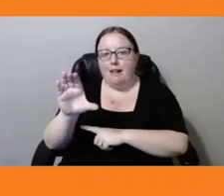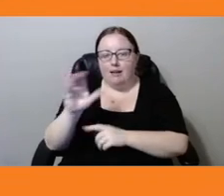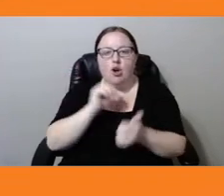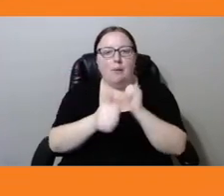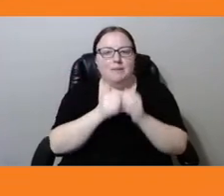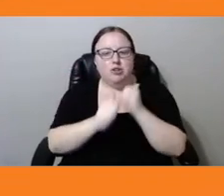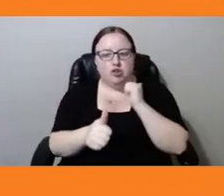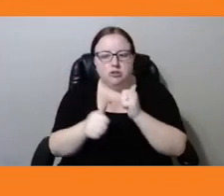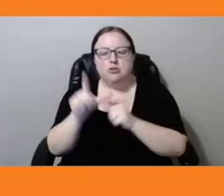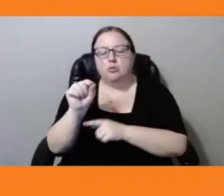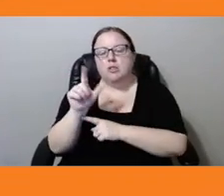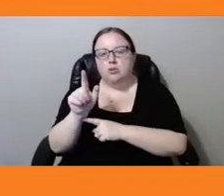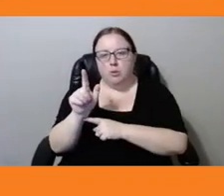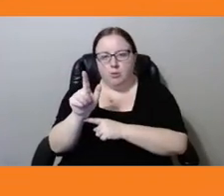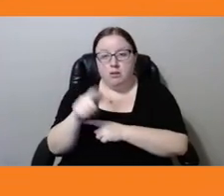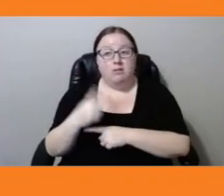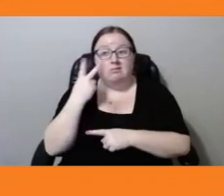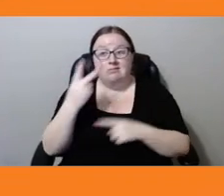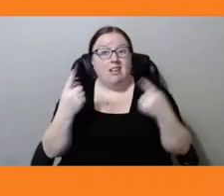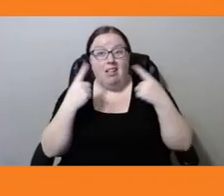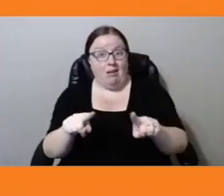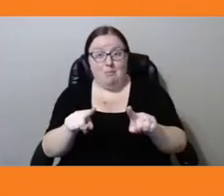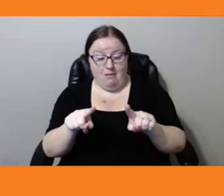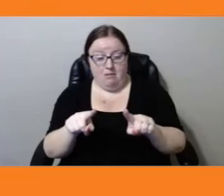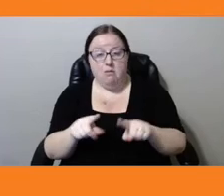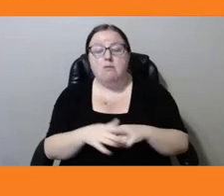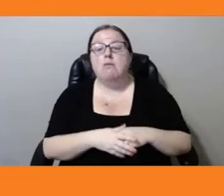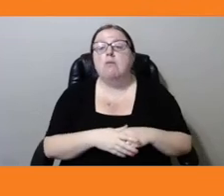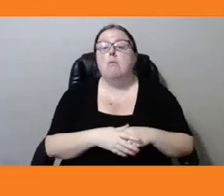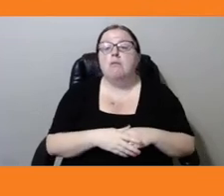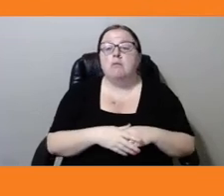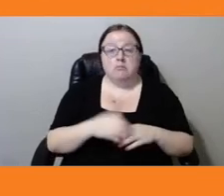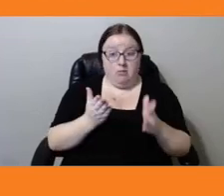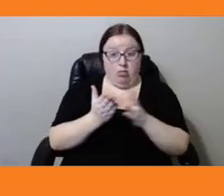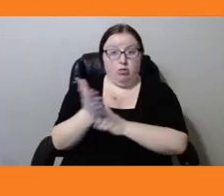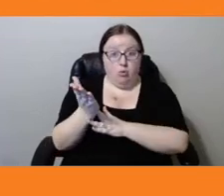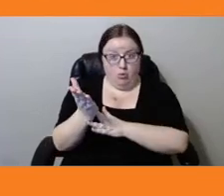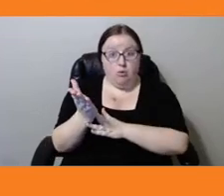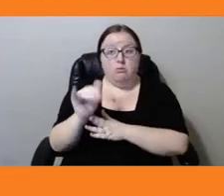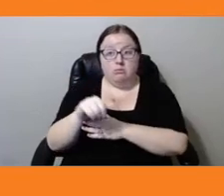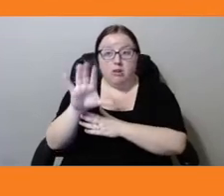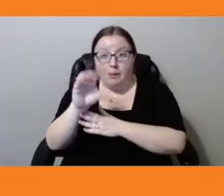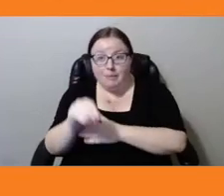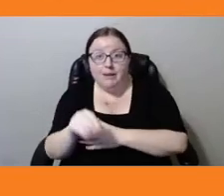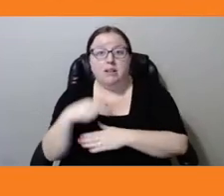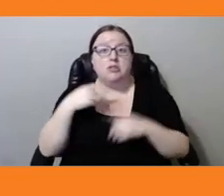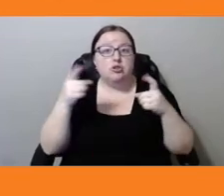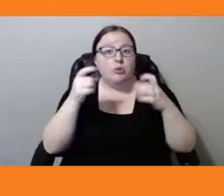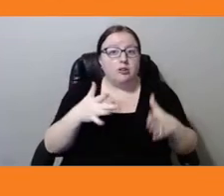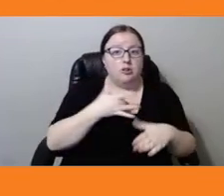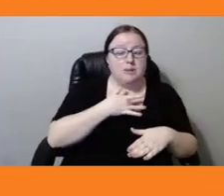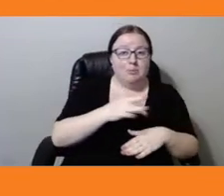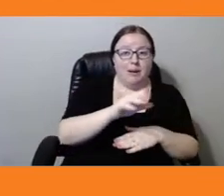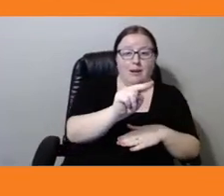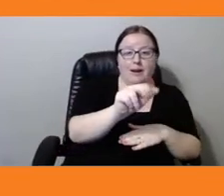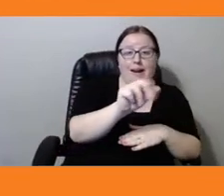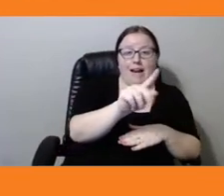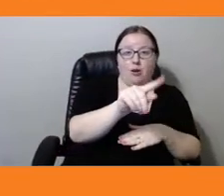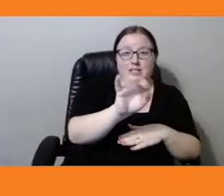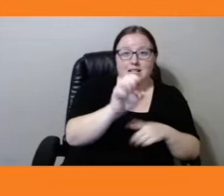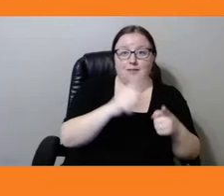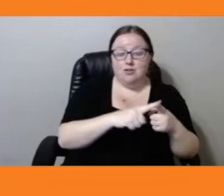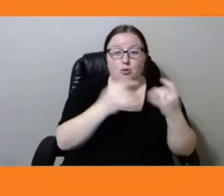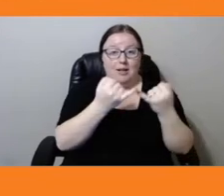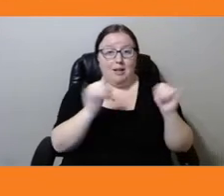2021. Usually what we see happen in the pipeline through the industry is that directors usually go from narrative independent films to